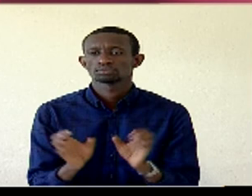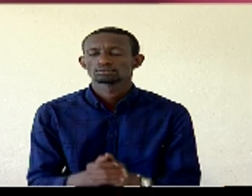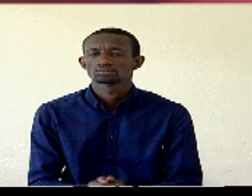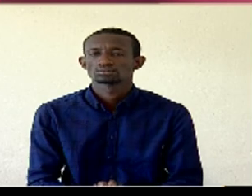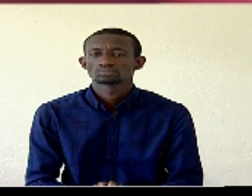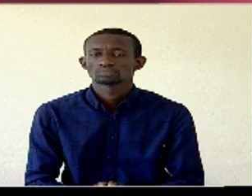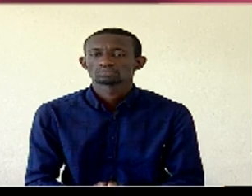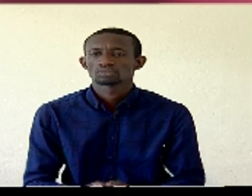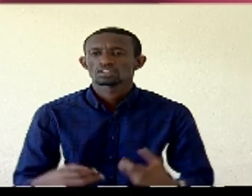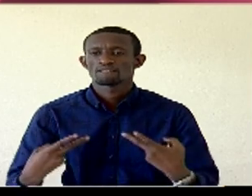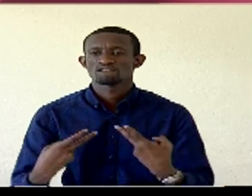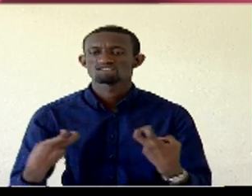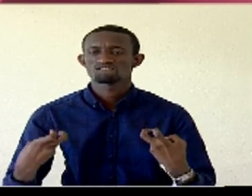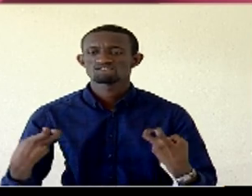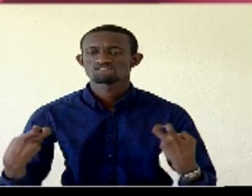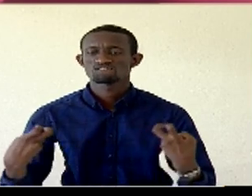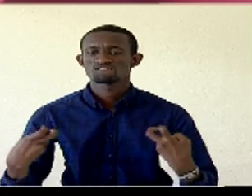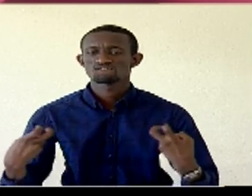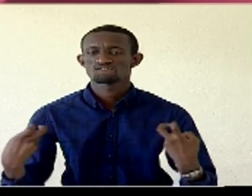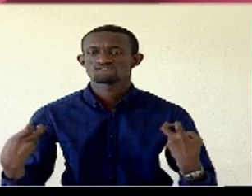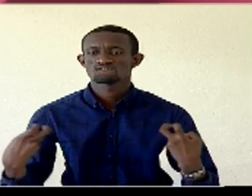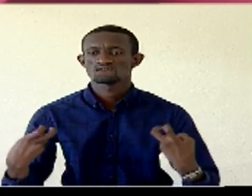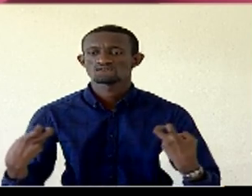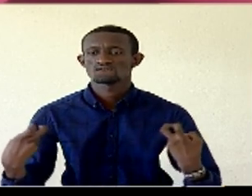So the individual chromosomes are separate from one another.